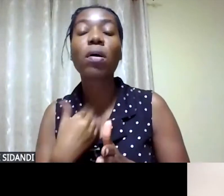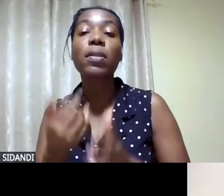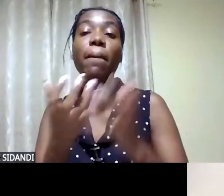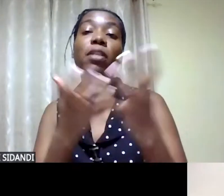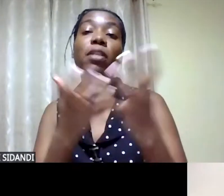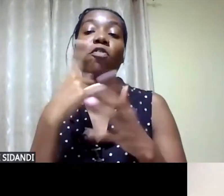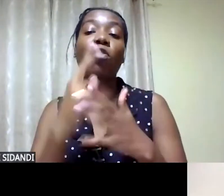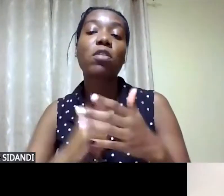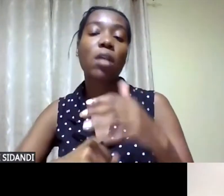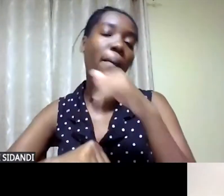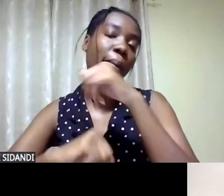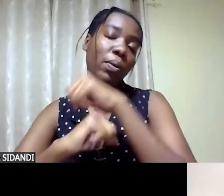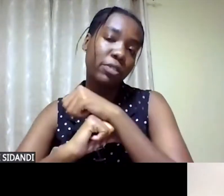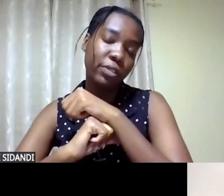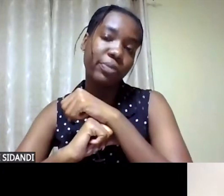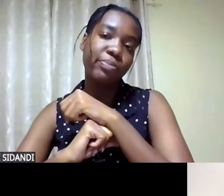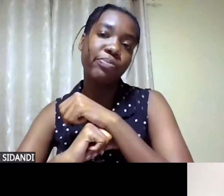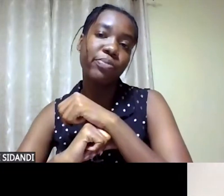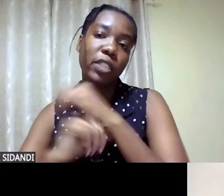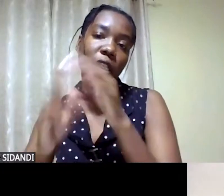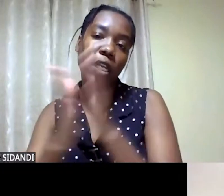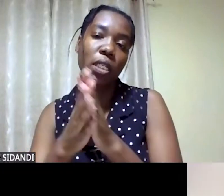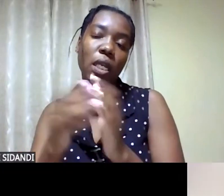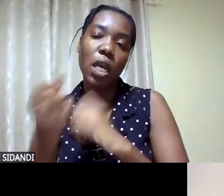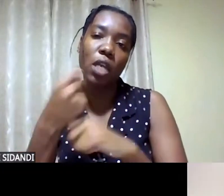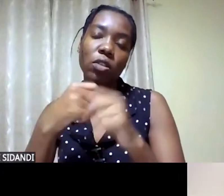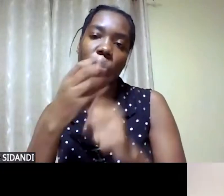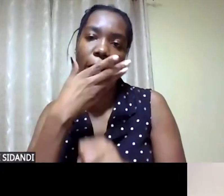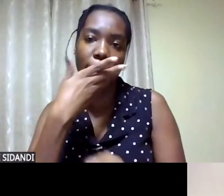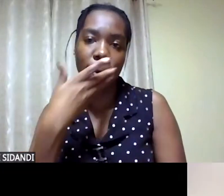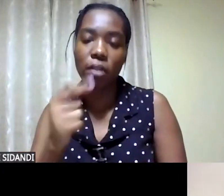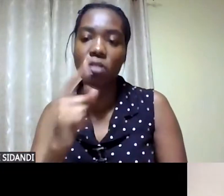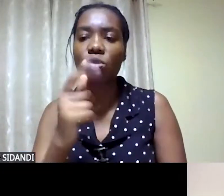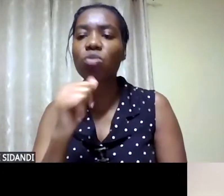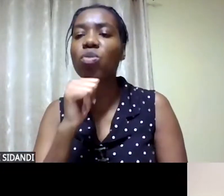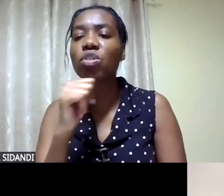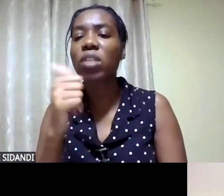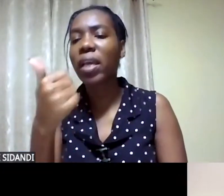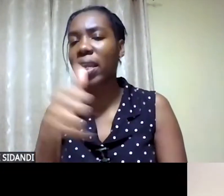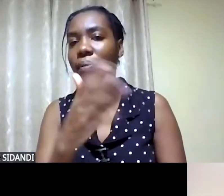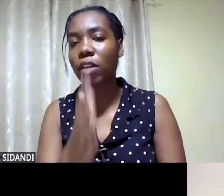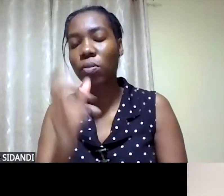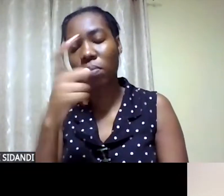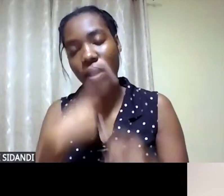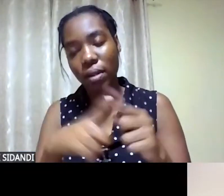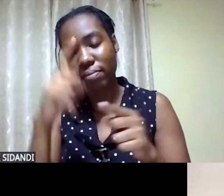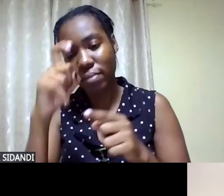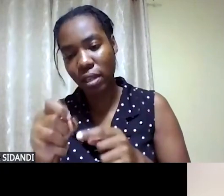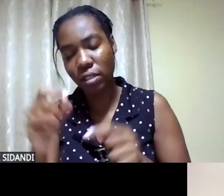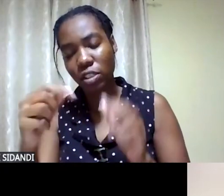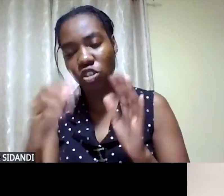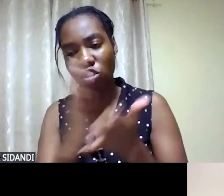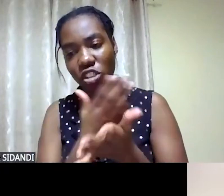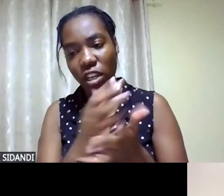to do better. So it's not just anyone, but pass your strategy through other people as well, to